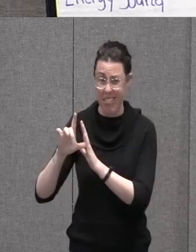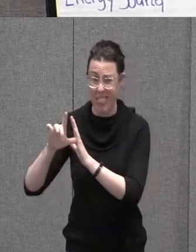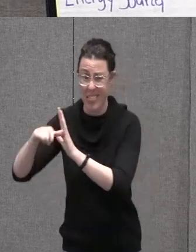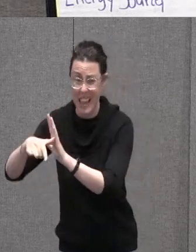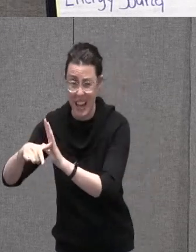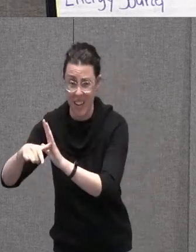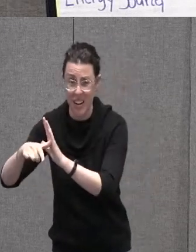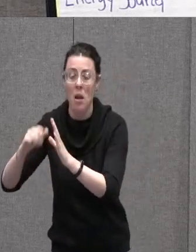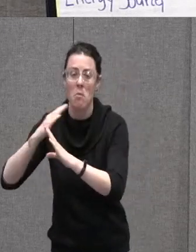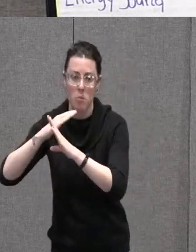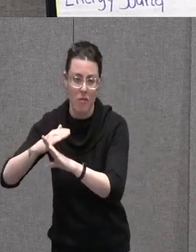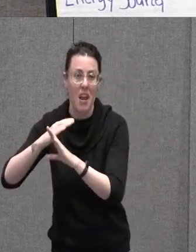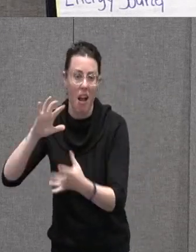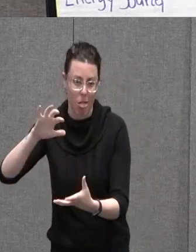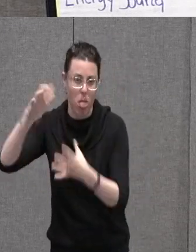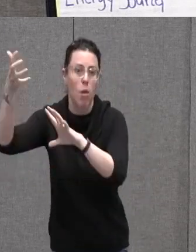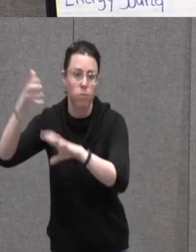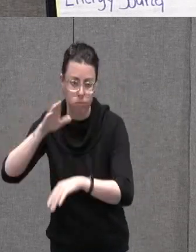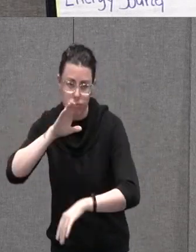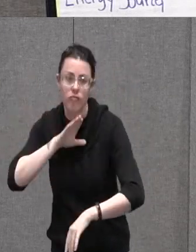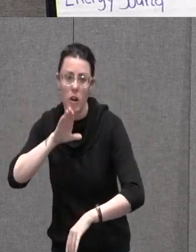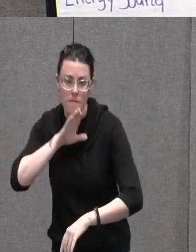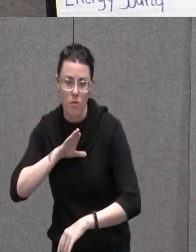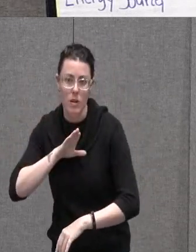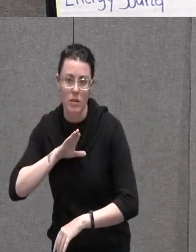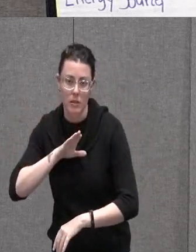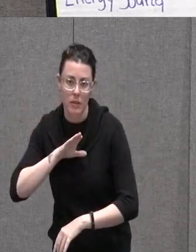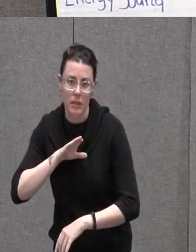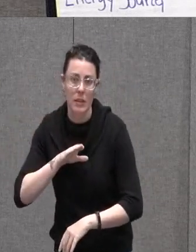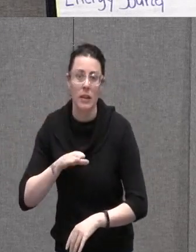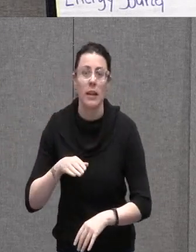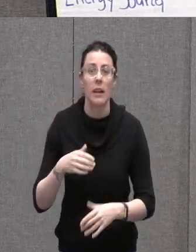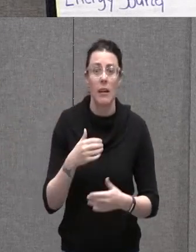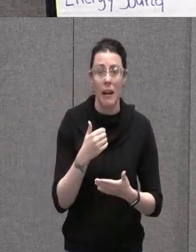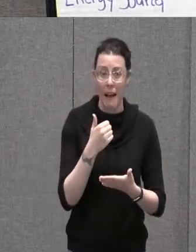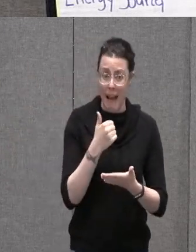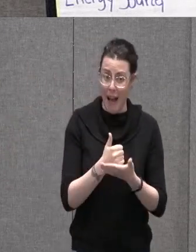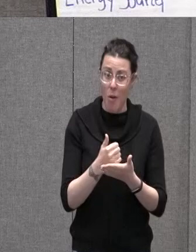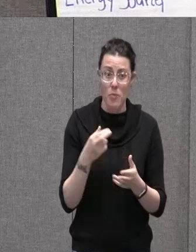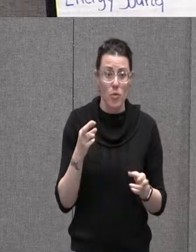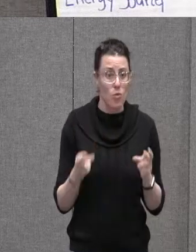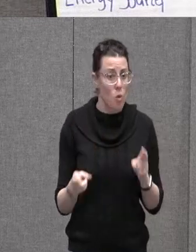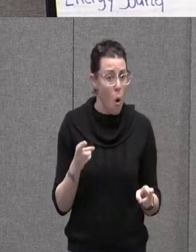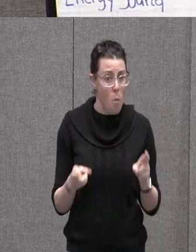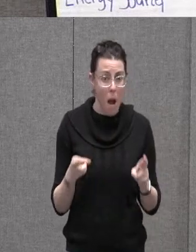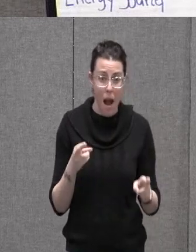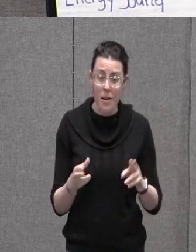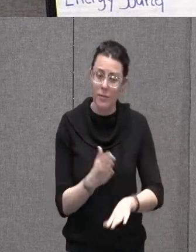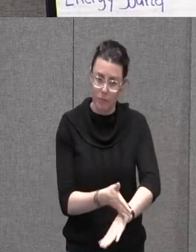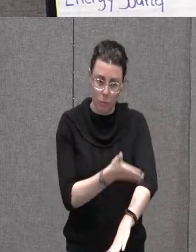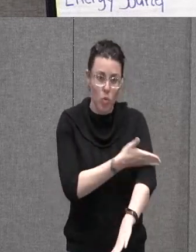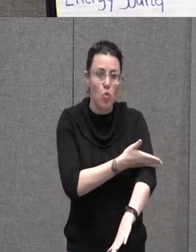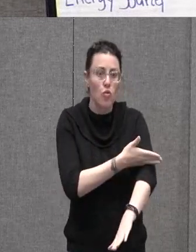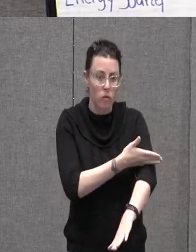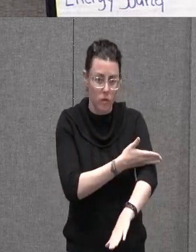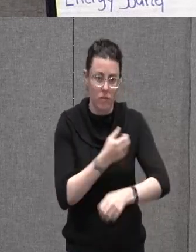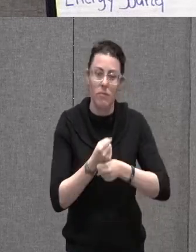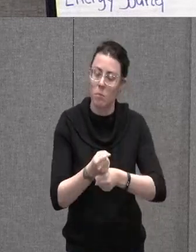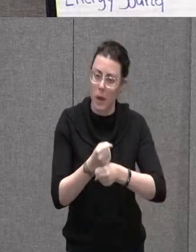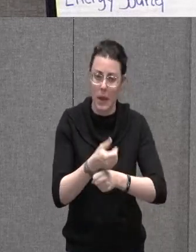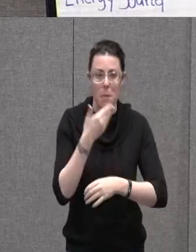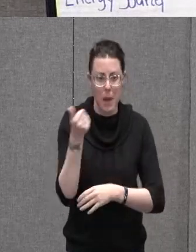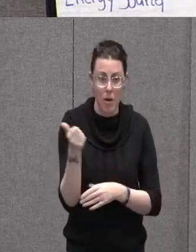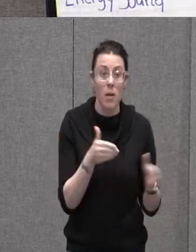frustration. It can help make your robot or whatever you're working on, it can make it better. And plans are